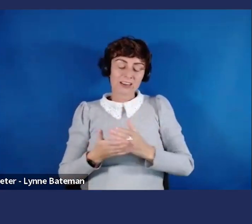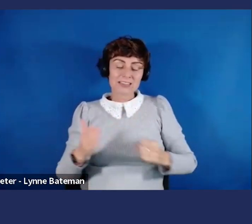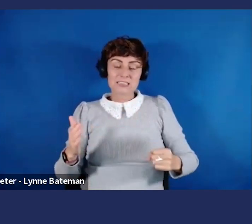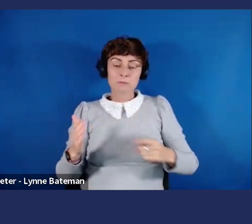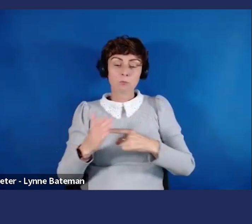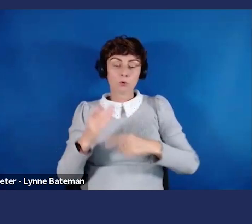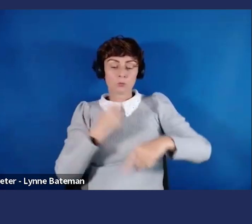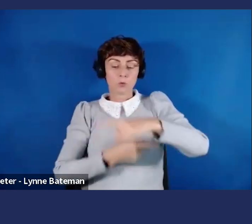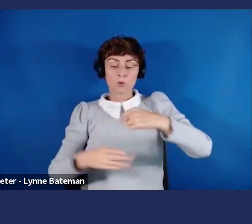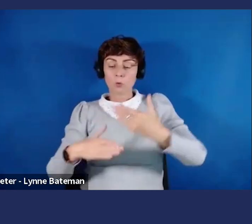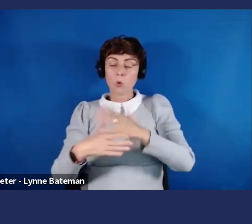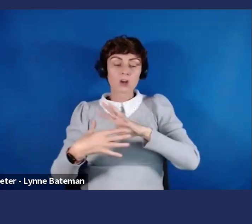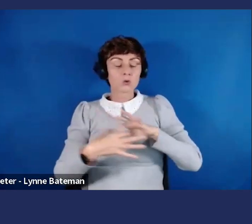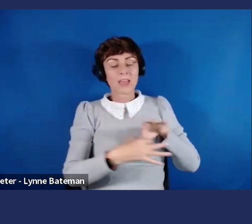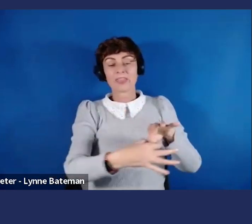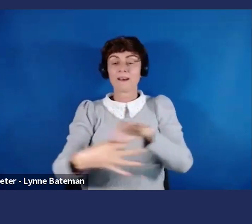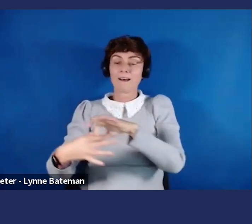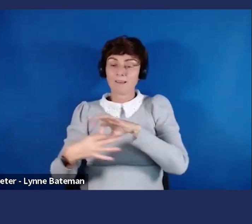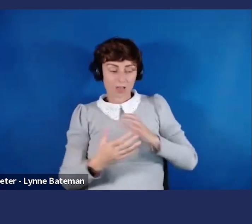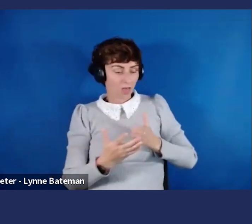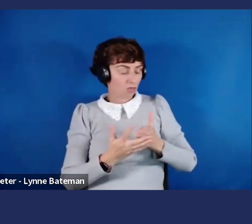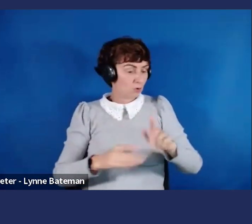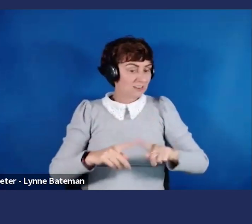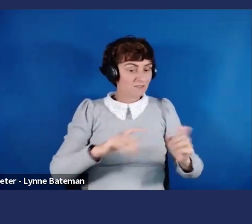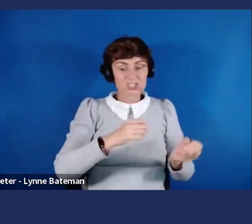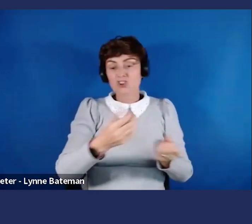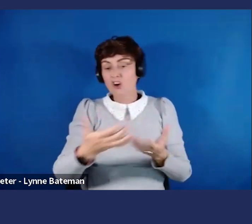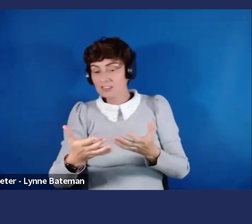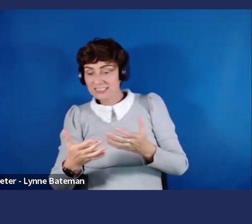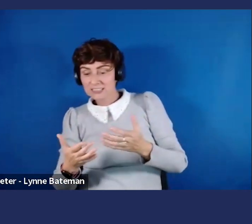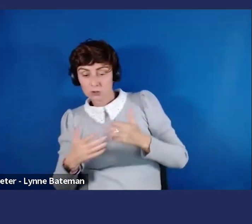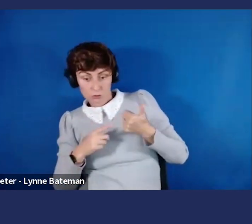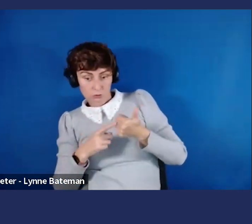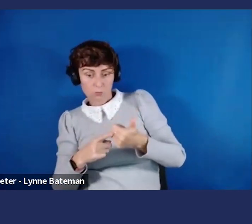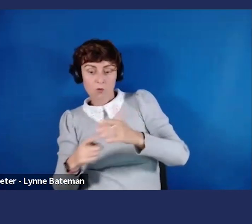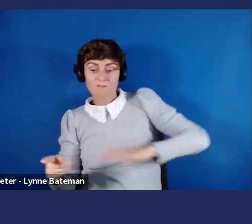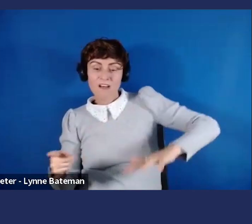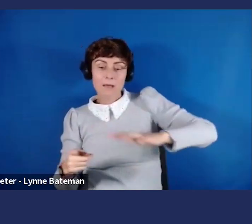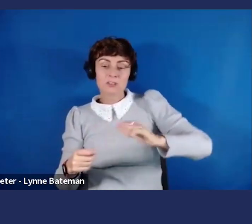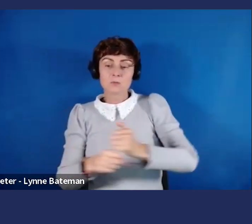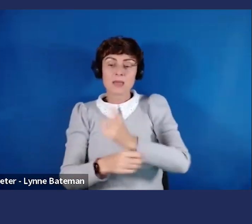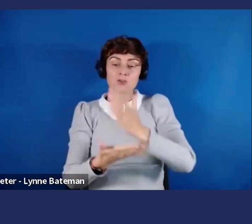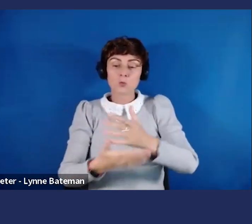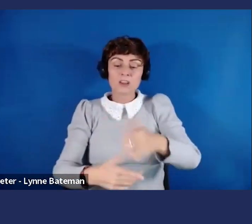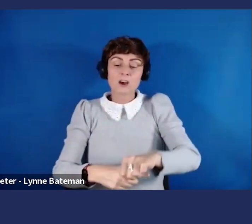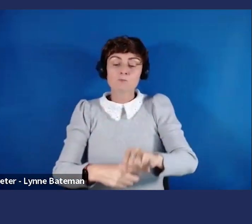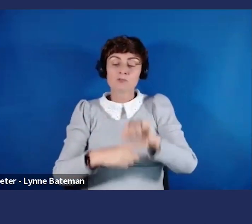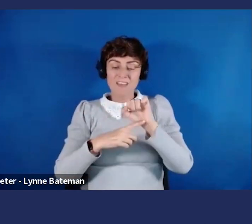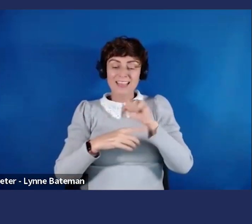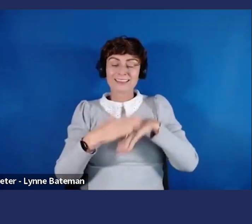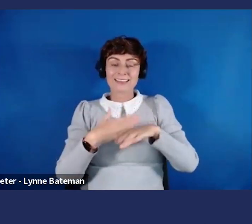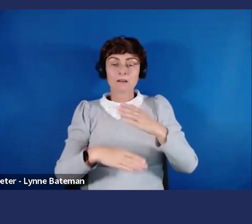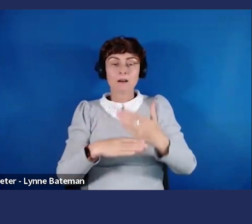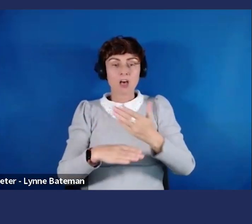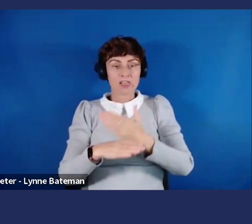different services to support families is in a kind of preventative approach with the early years. And